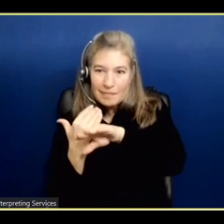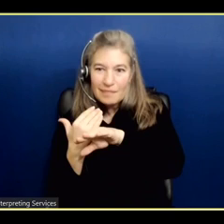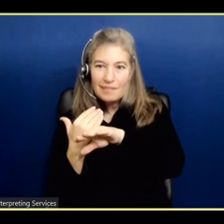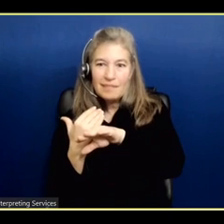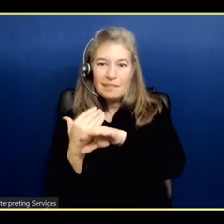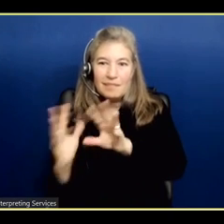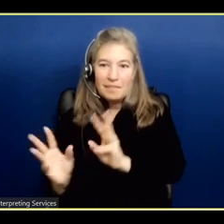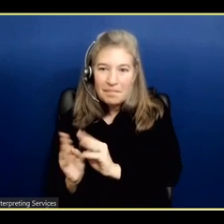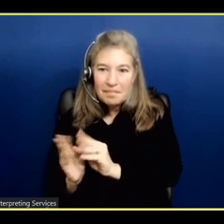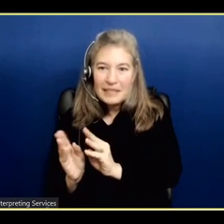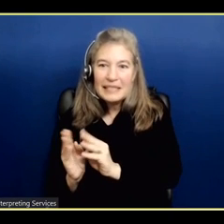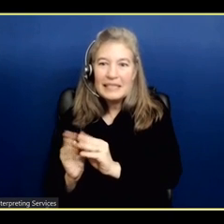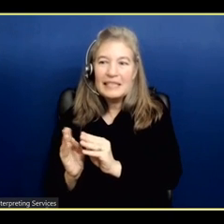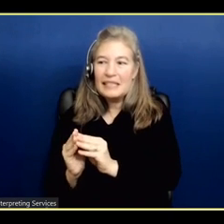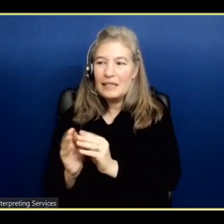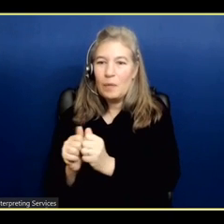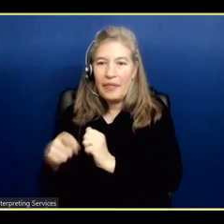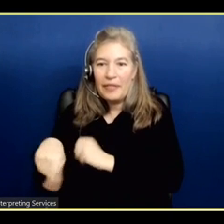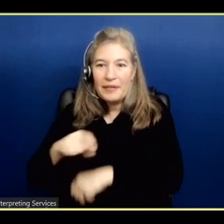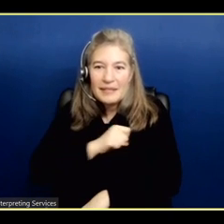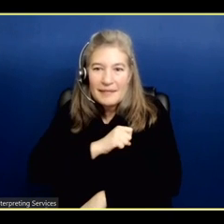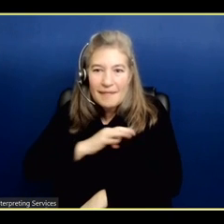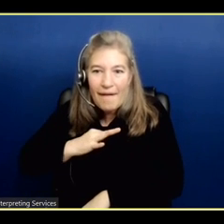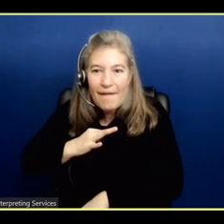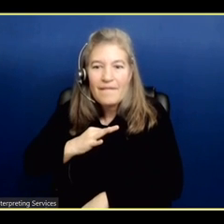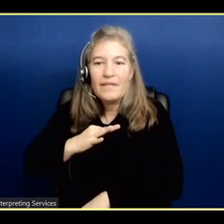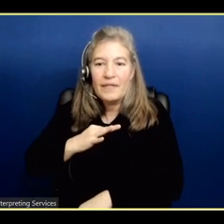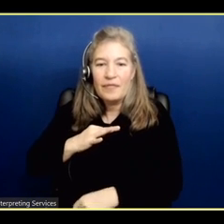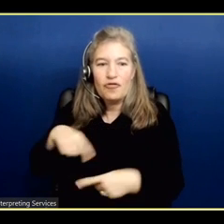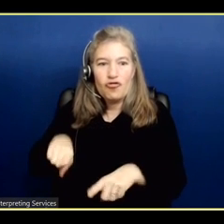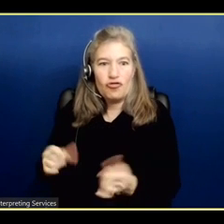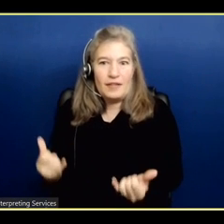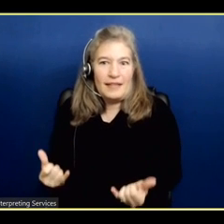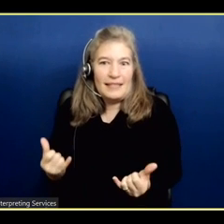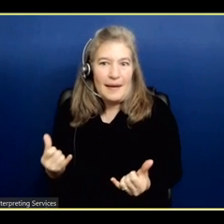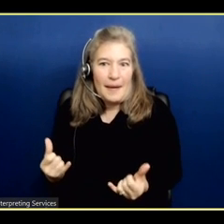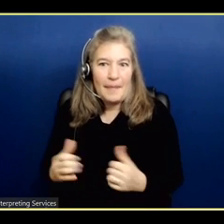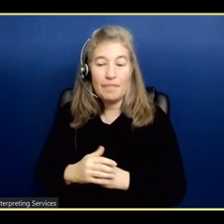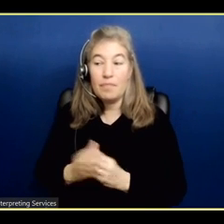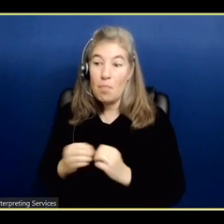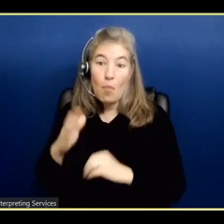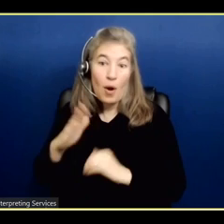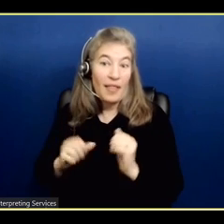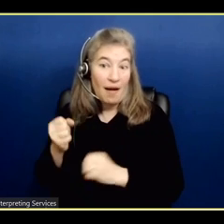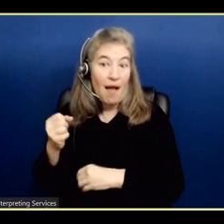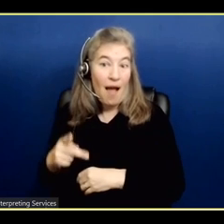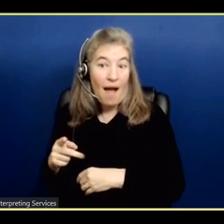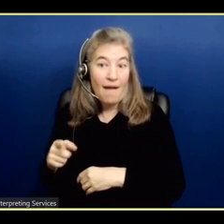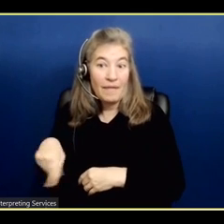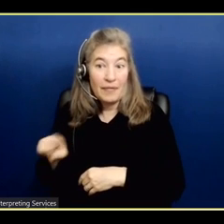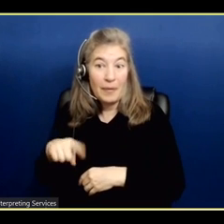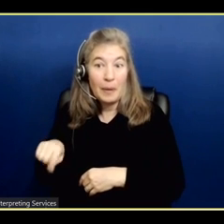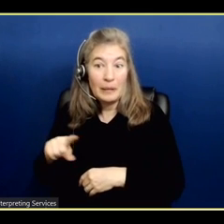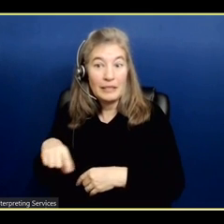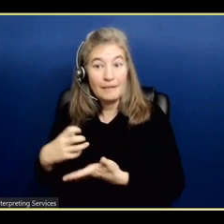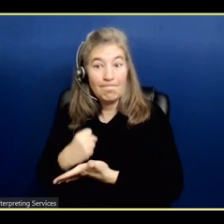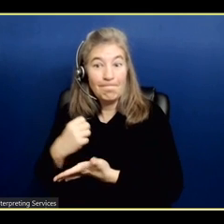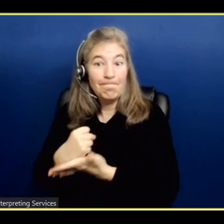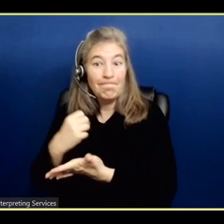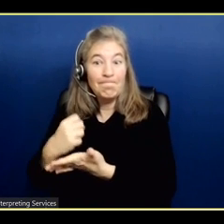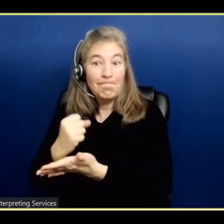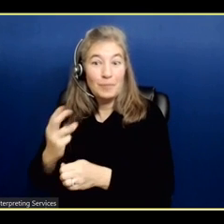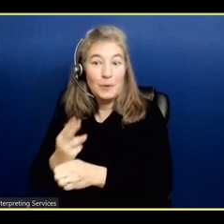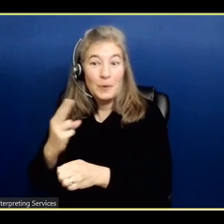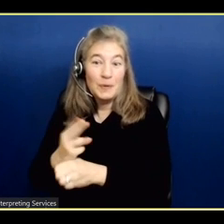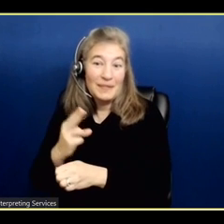their staff, board, artists throughout this time. And so far, more than half of our grantees have already taken us up on this offer. This